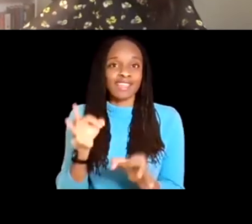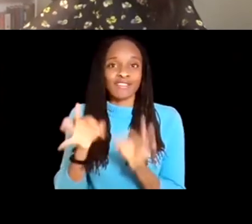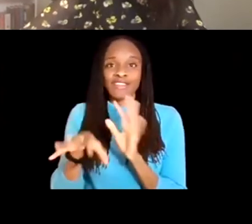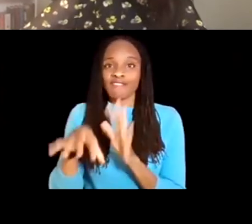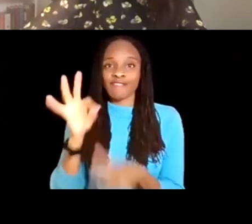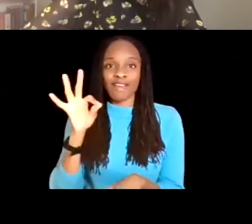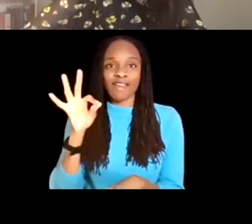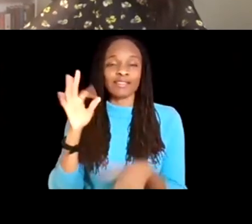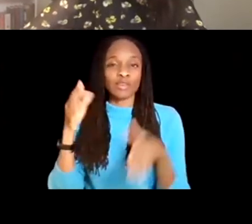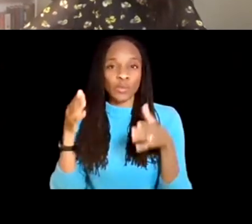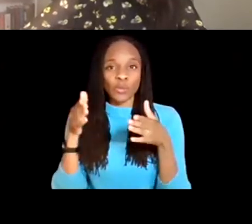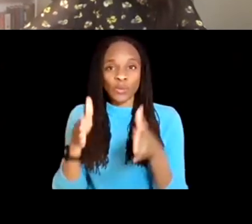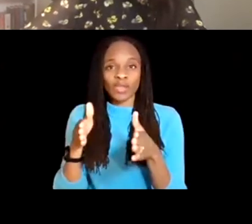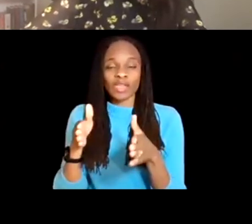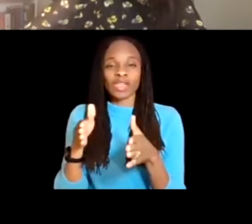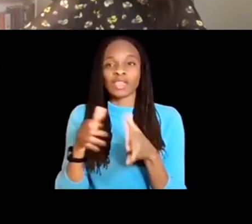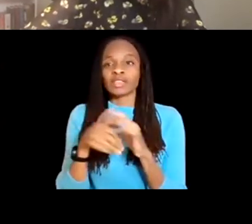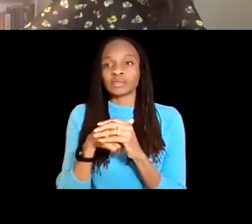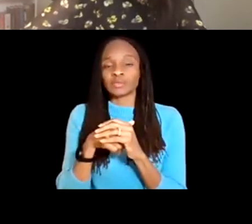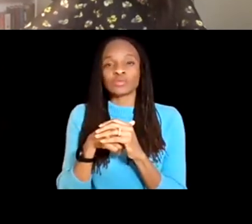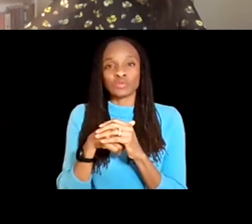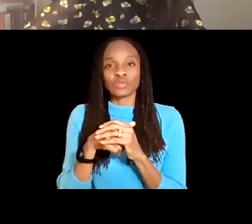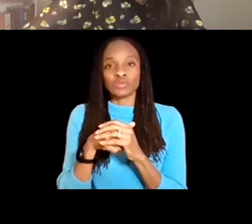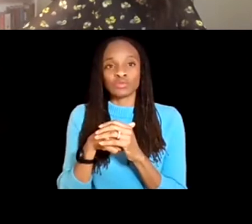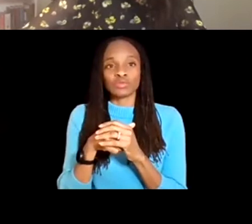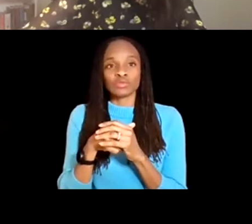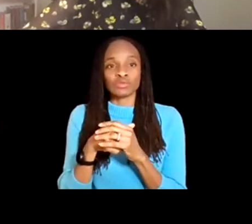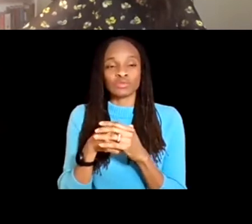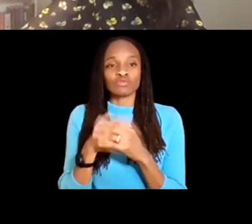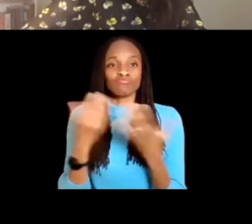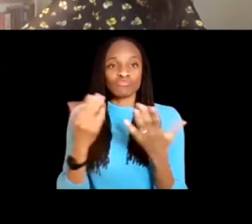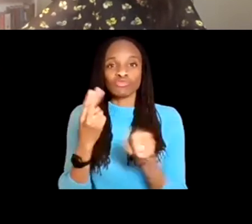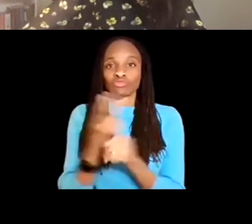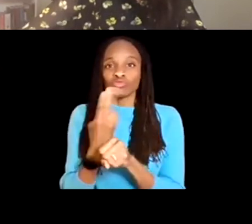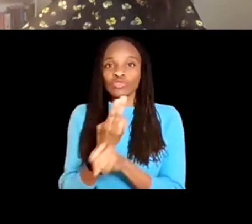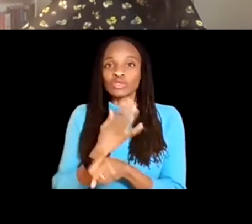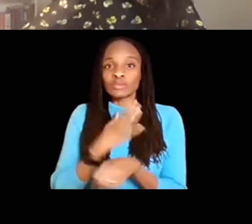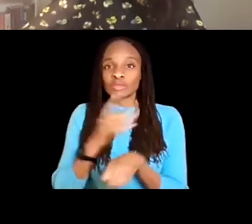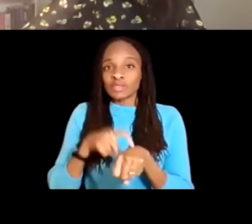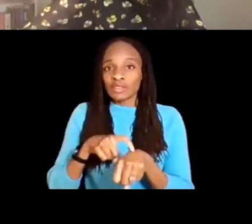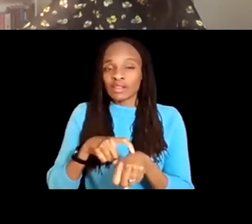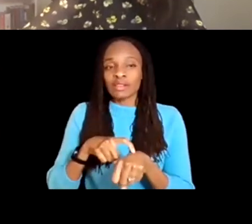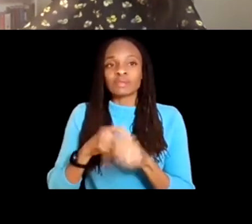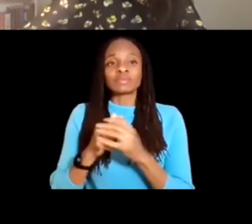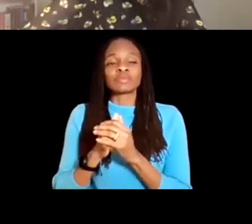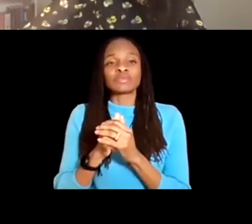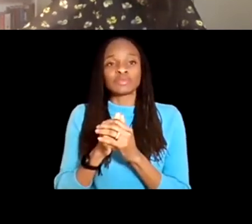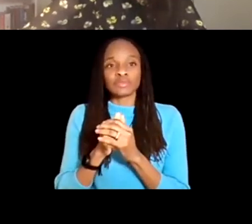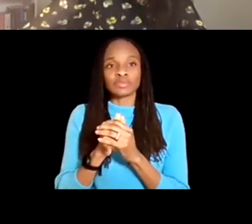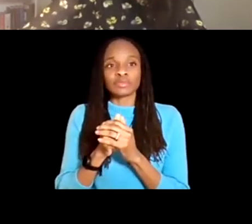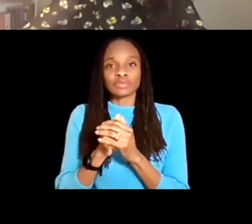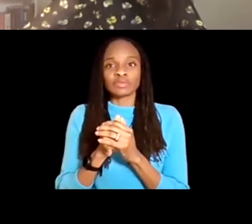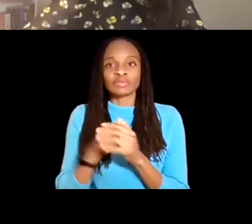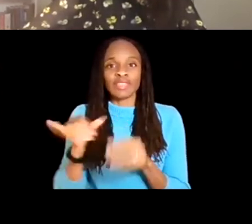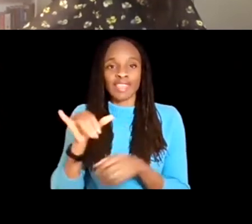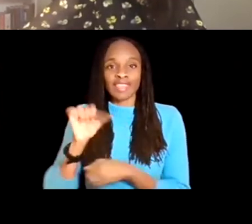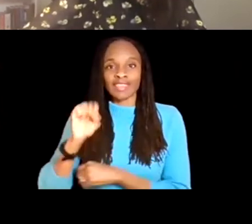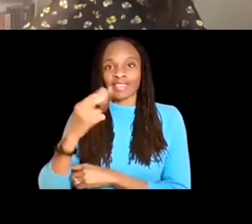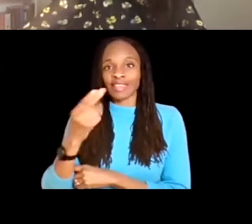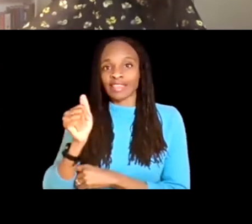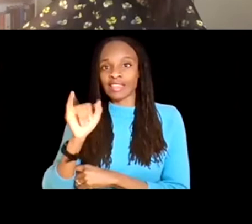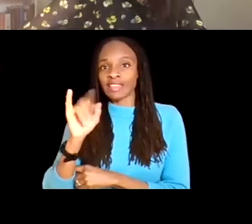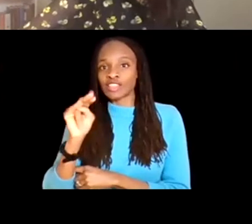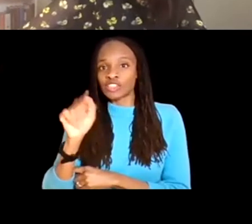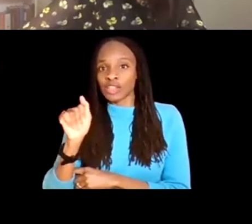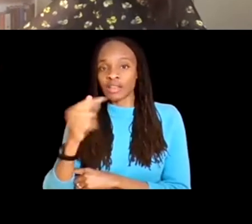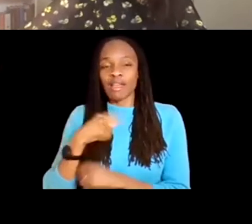to spend time, same as Shaina. I just try to write, try to come up with